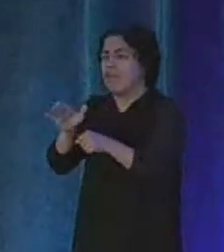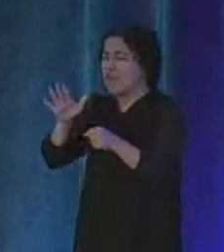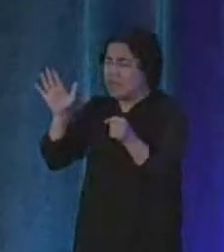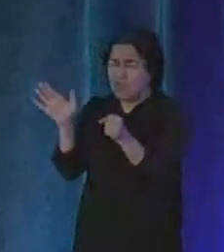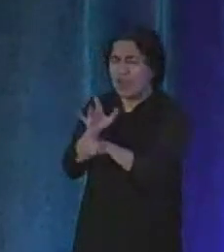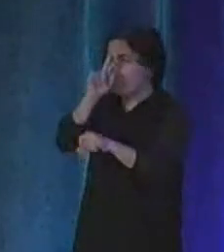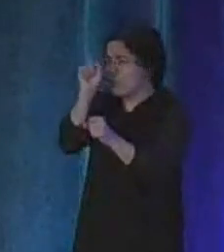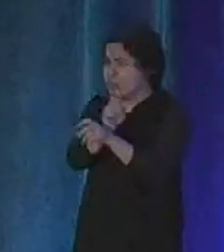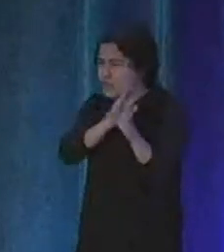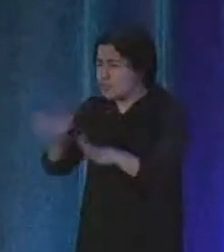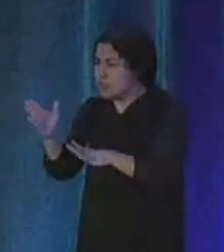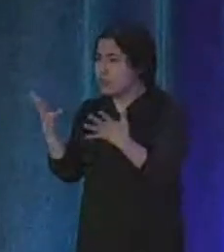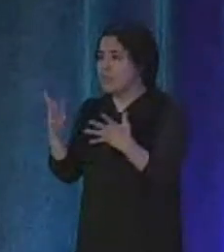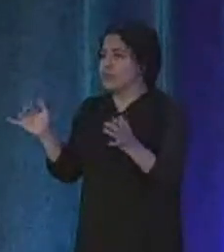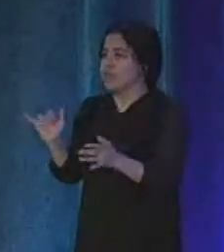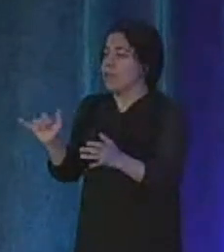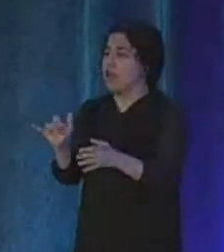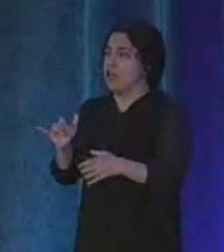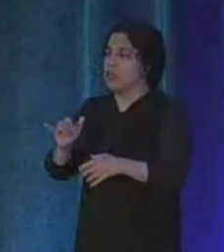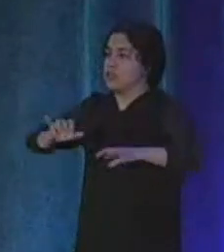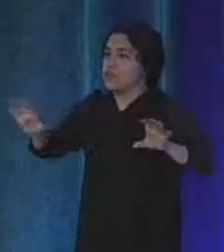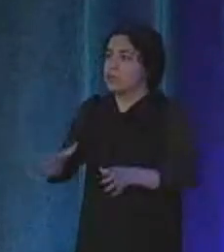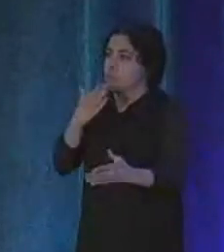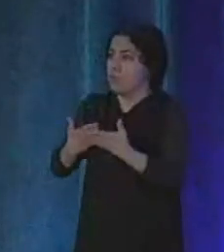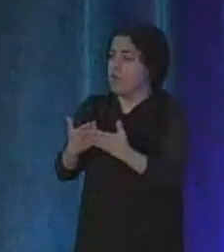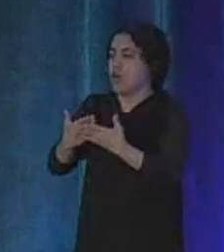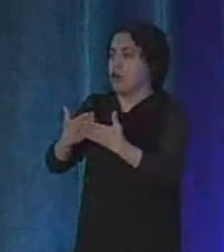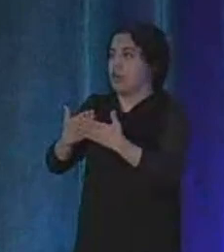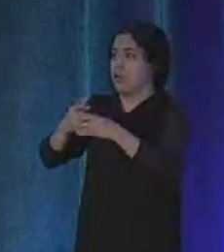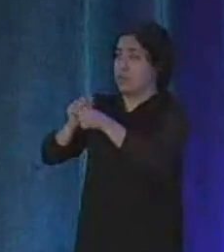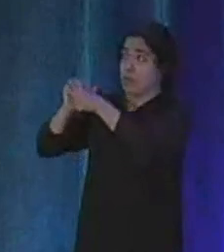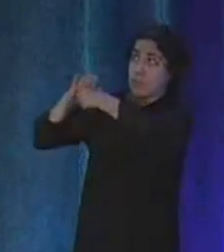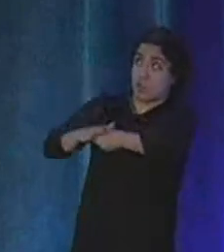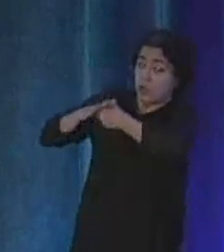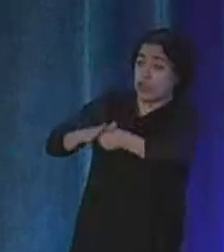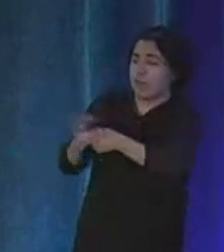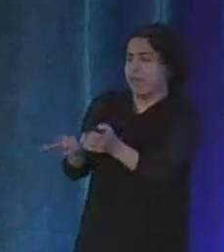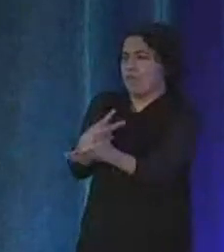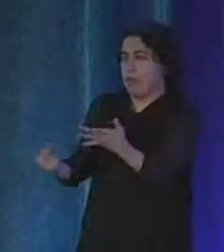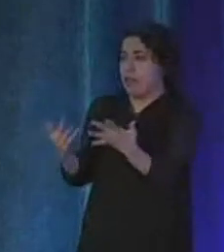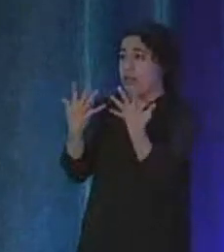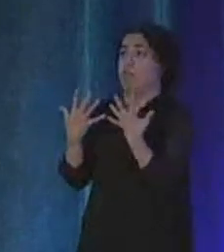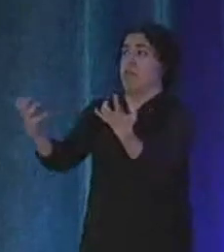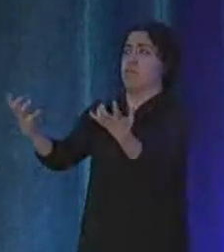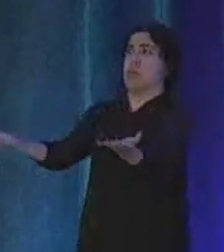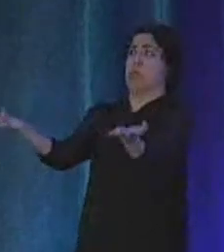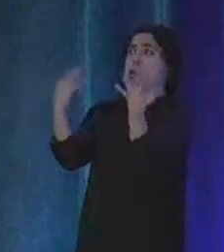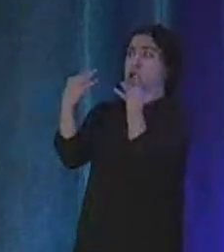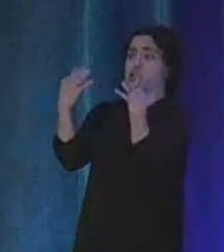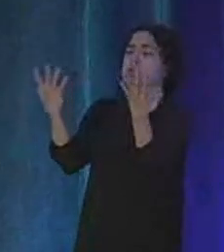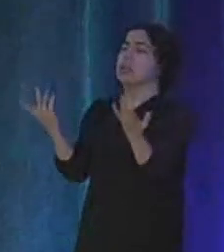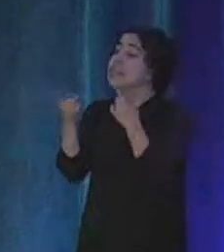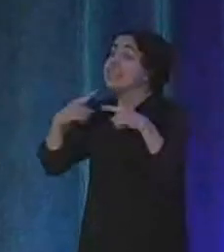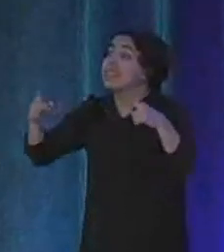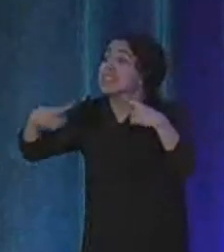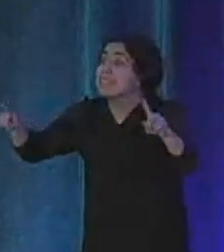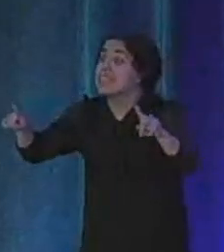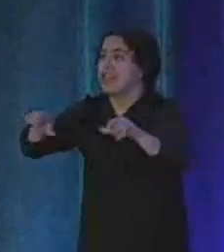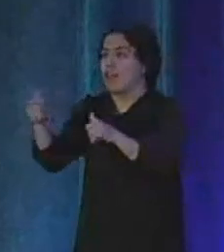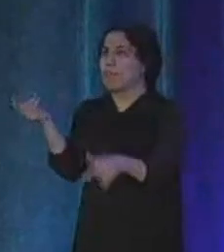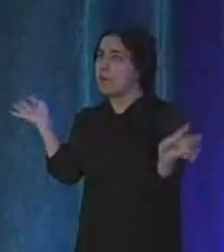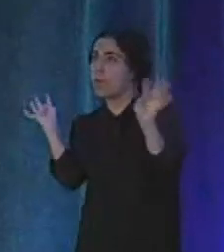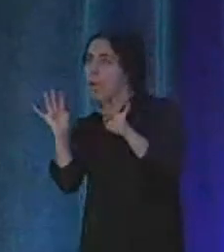for what it's like to perform under pressure, failing in front of thousands of people, succeeding in front of thousands of people, how to